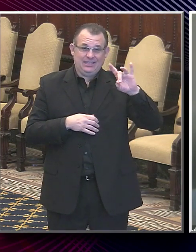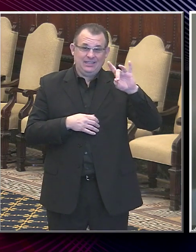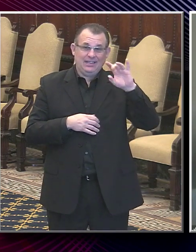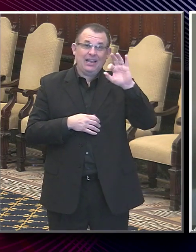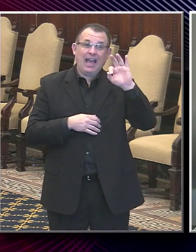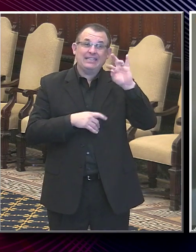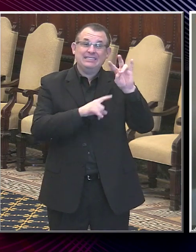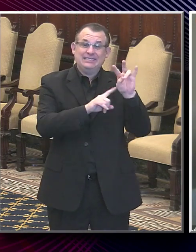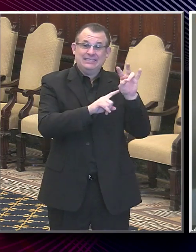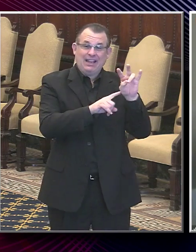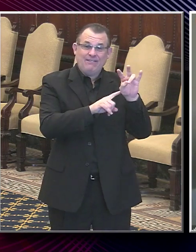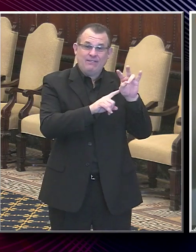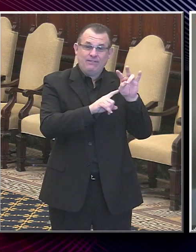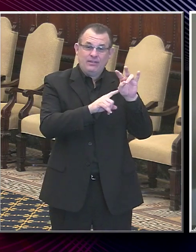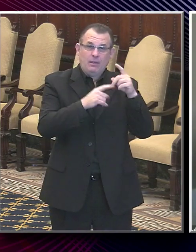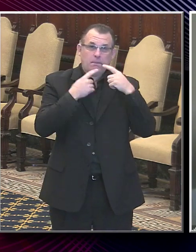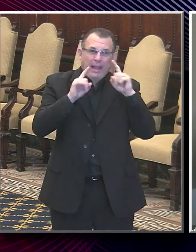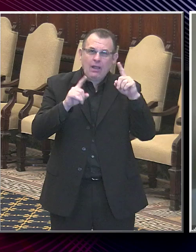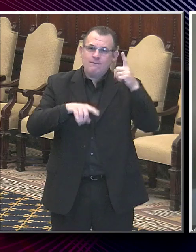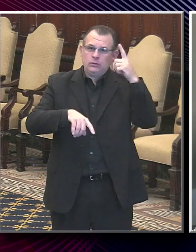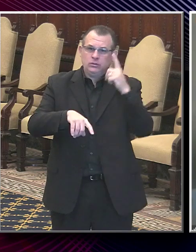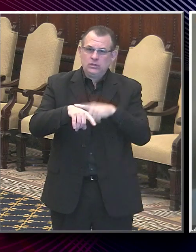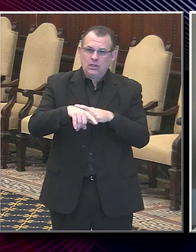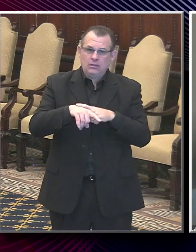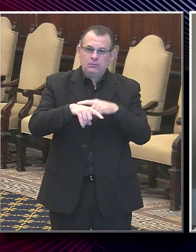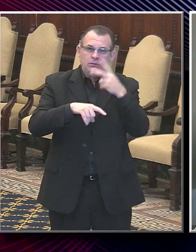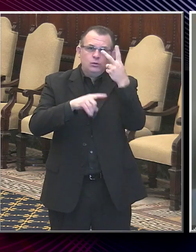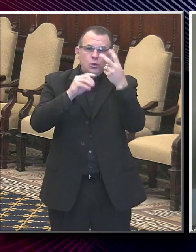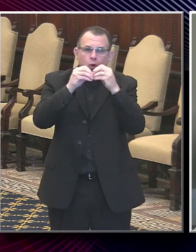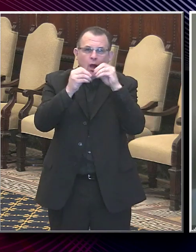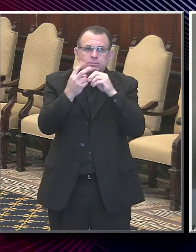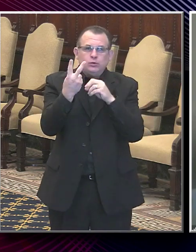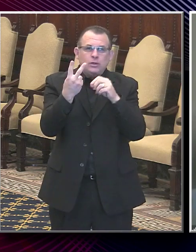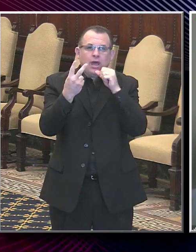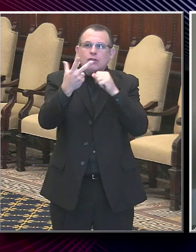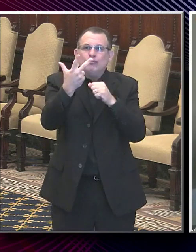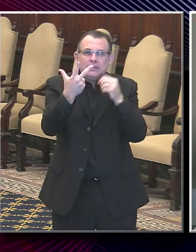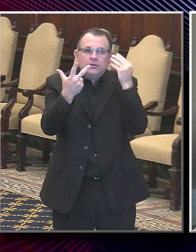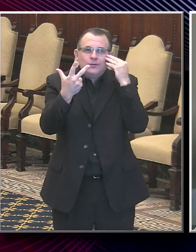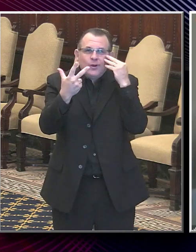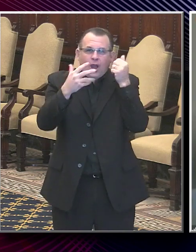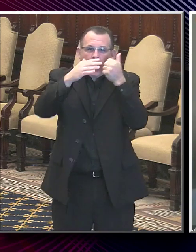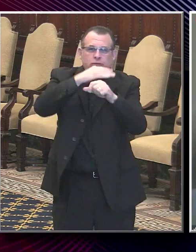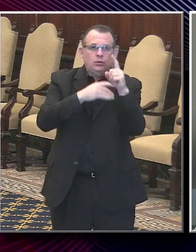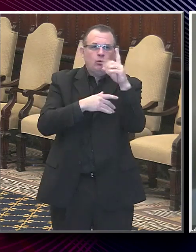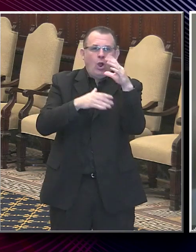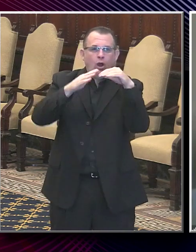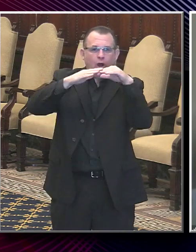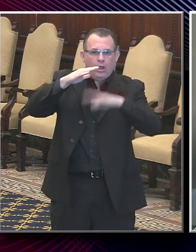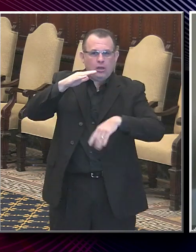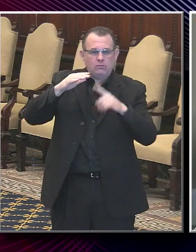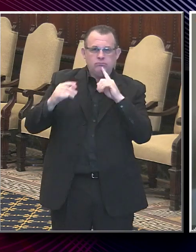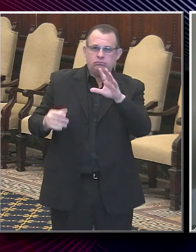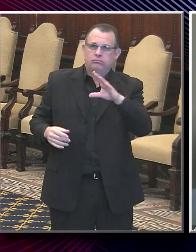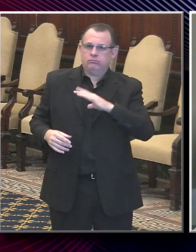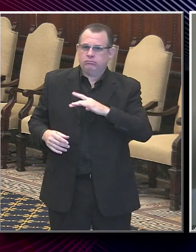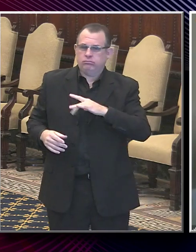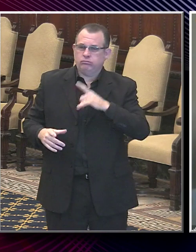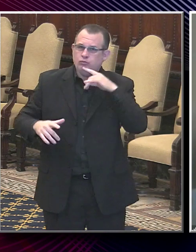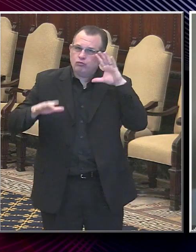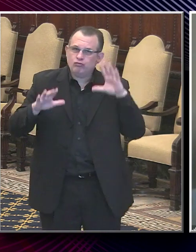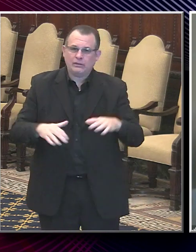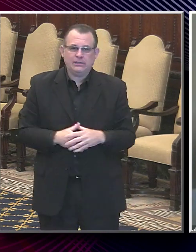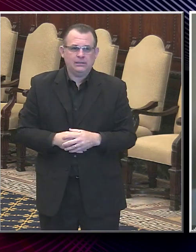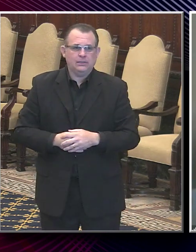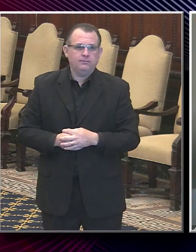first time we've been in double digits in weeks. It wasn't long ago that we were more than 500 cases a day, so that's a big decline from where we were.